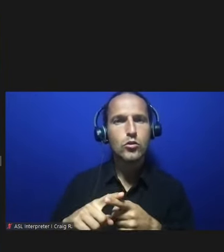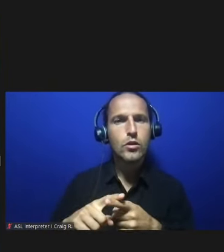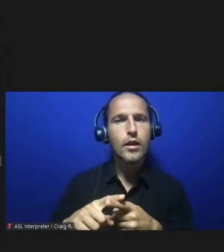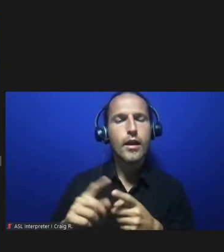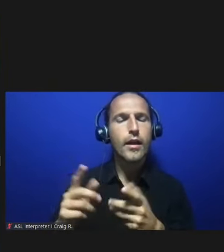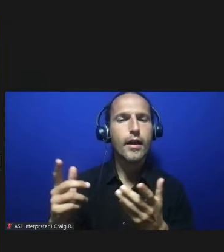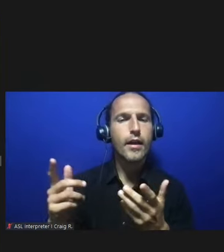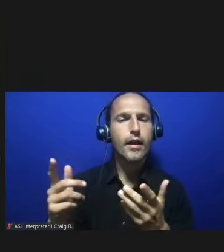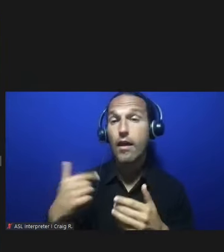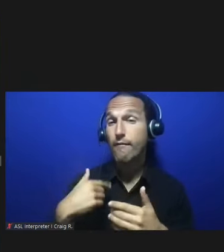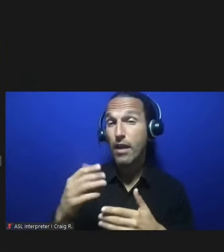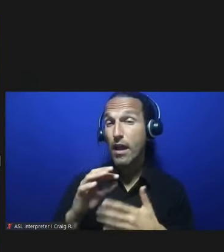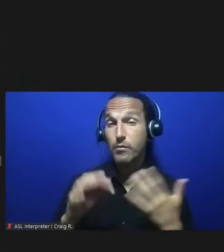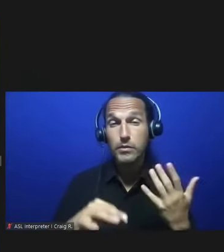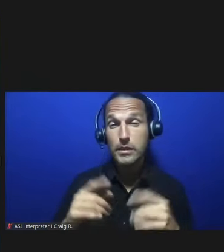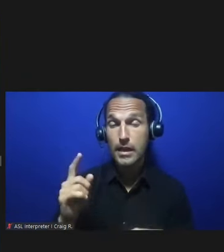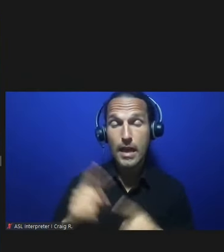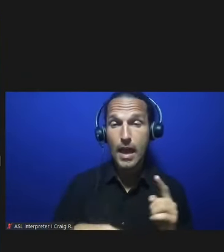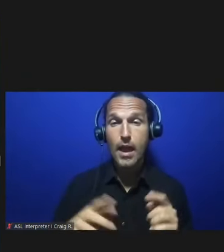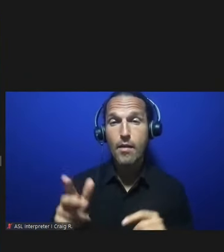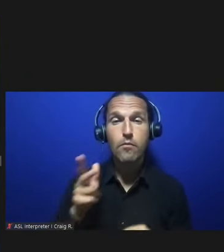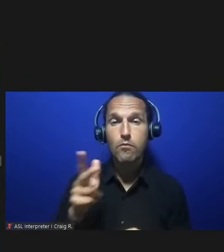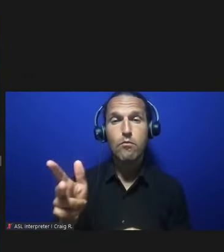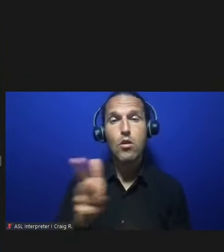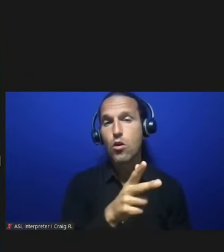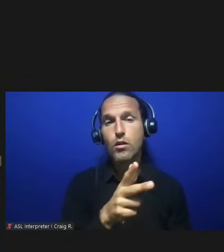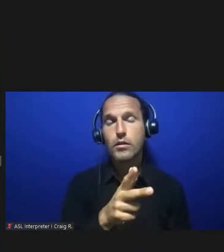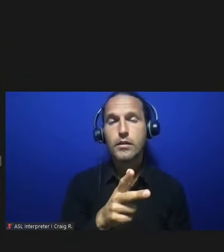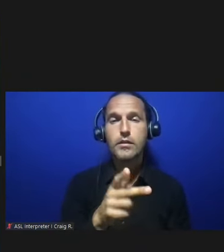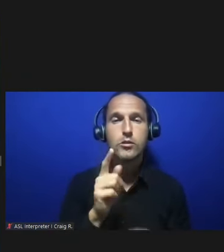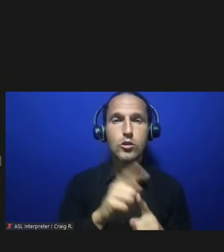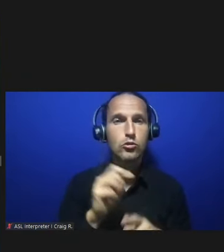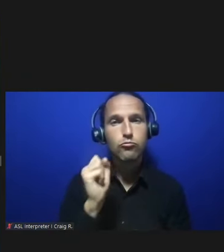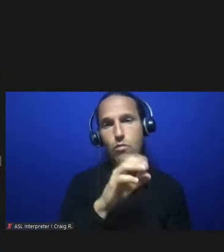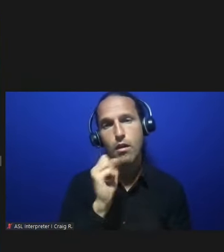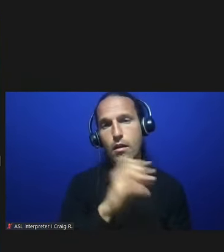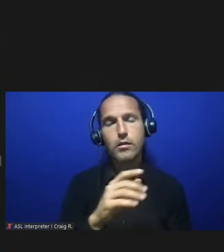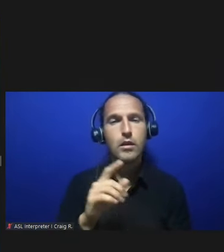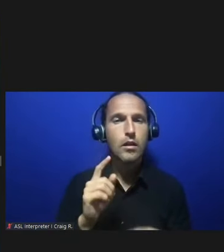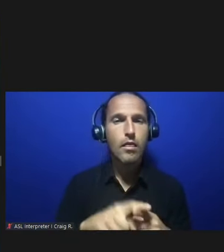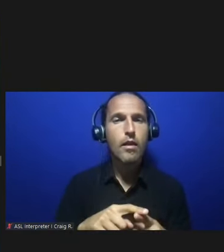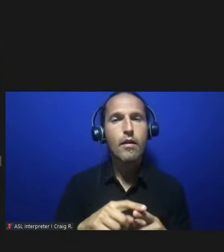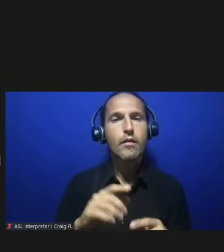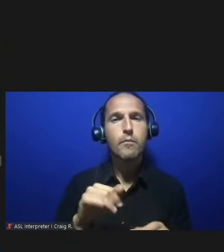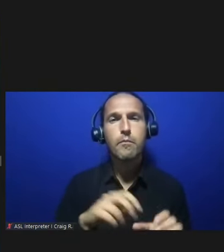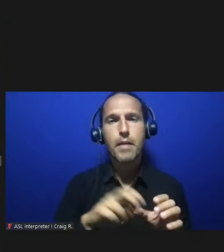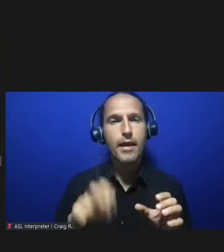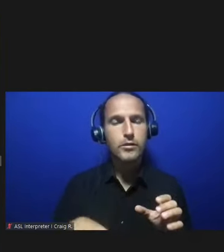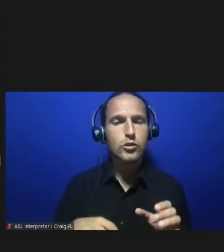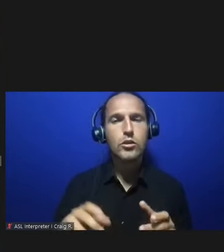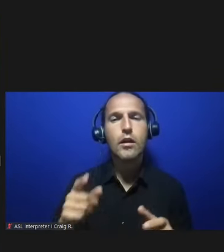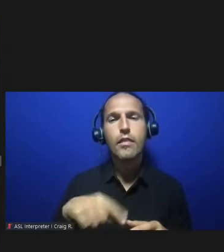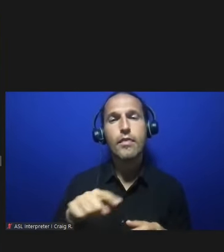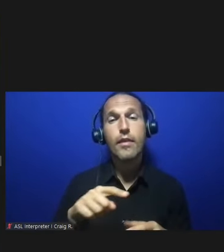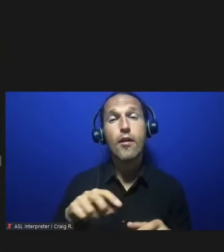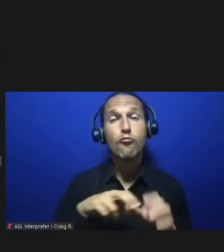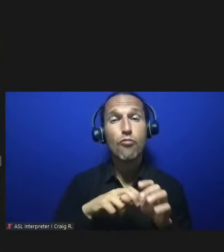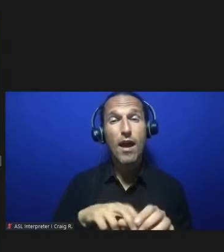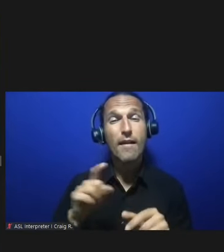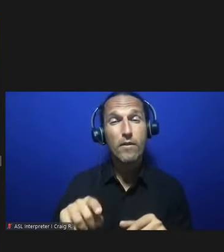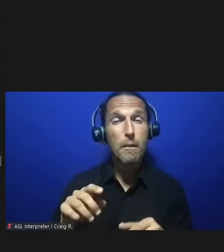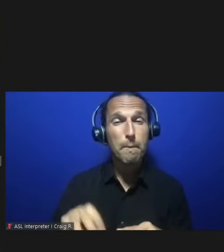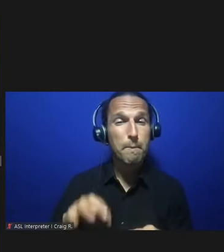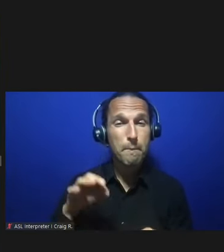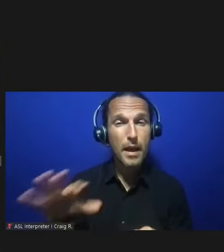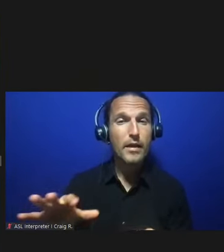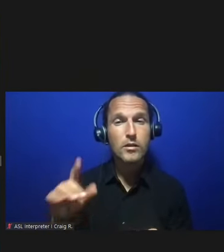only option. We can't even pull up to the sidewalk to drop off our passengers. The riders are paying to be